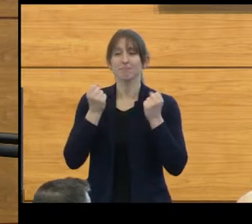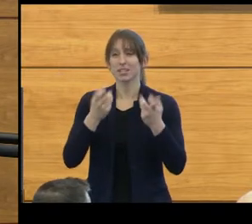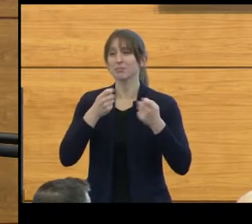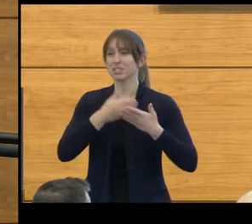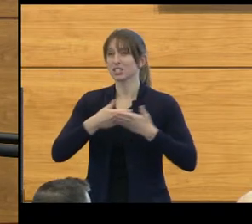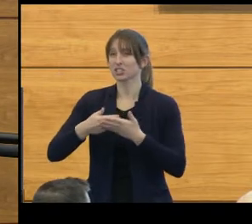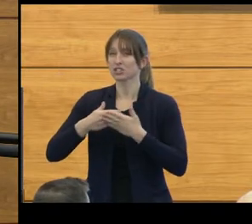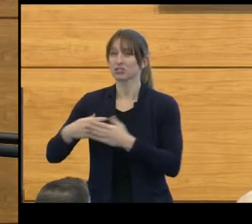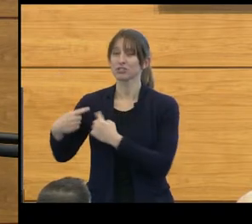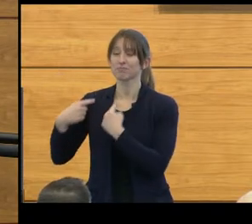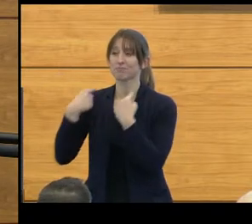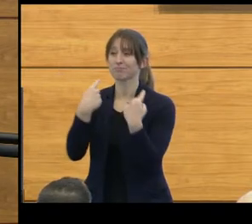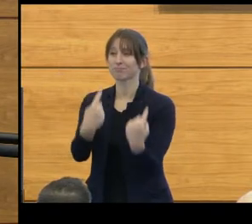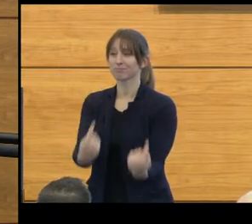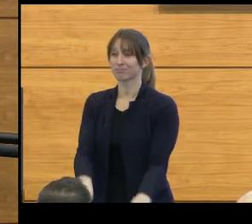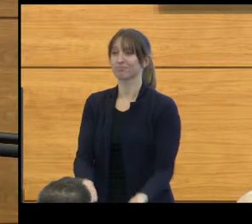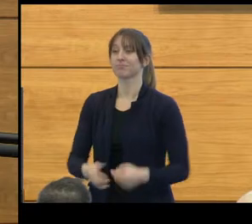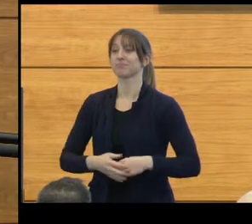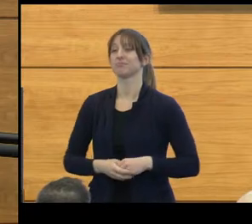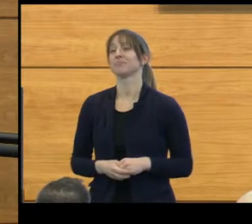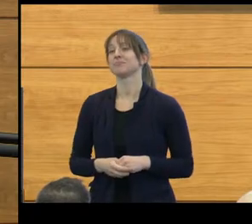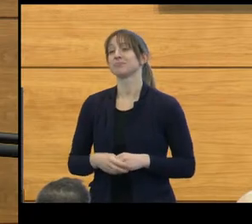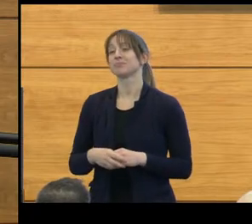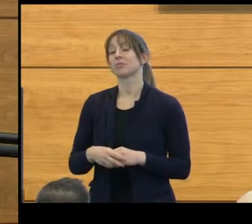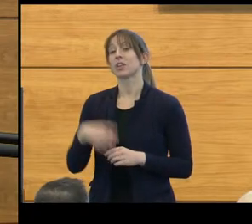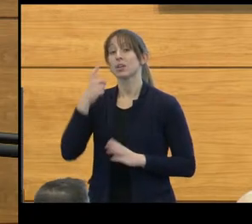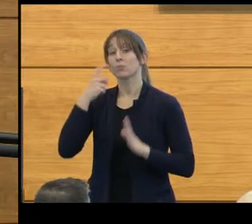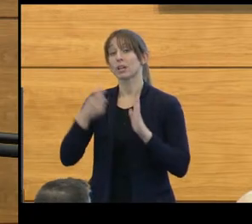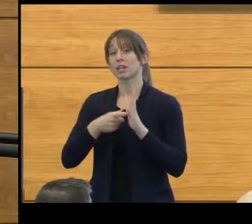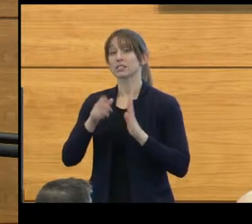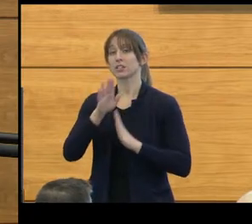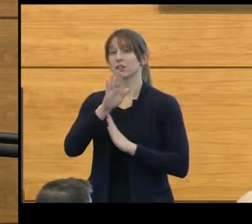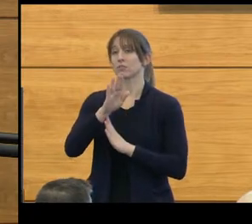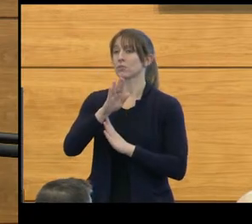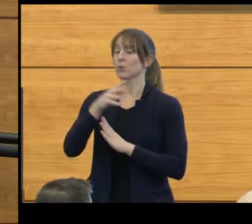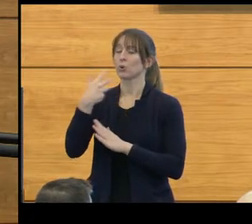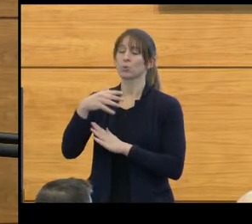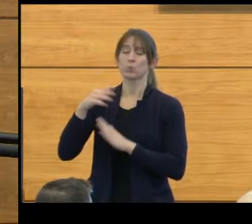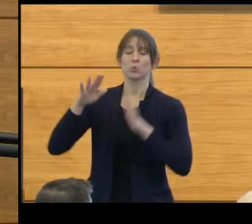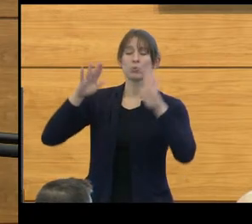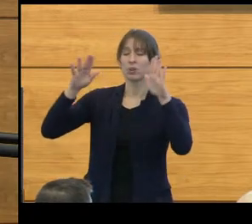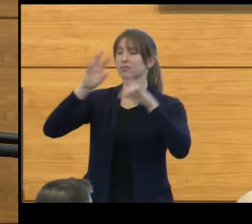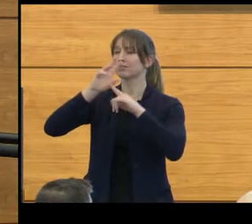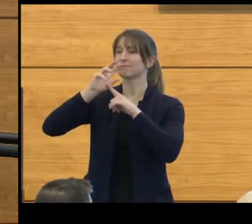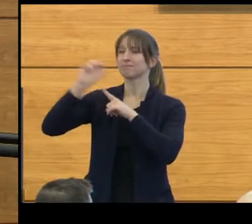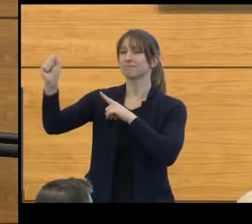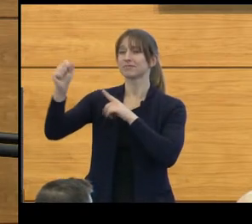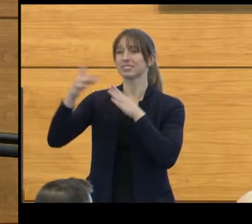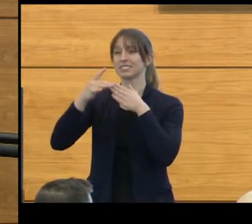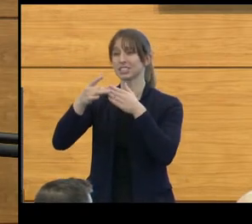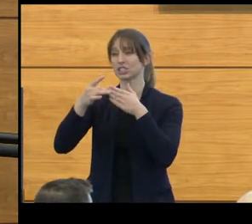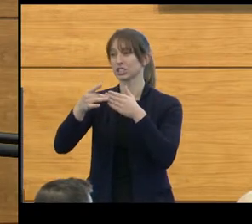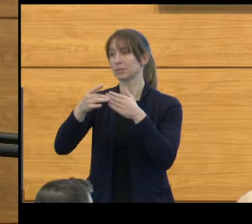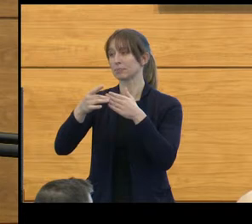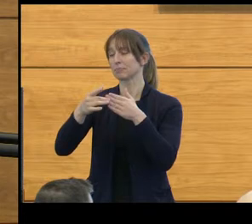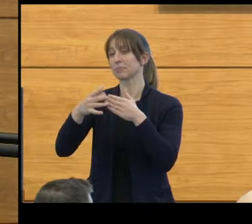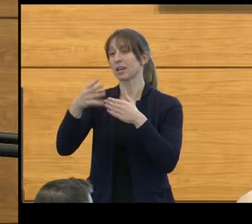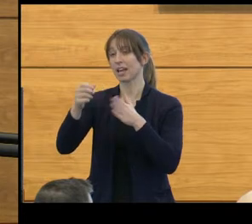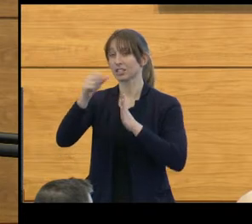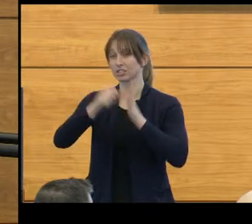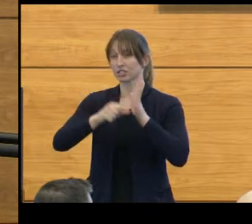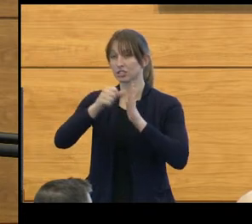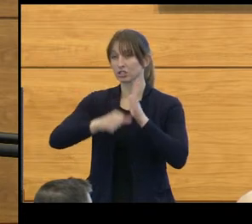of neurosurgical residents. In recognition of your trailblazing leadership and surgical prowess,